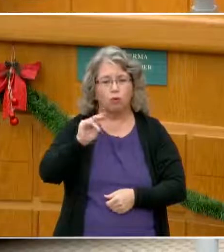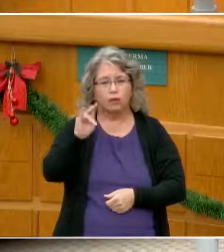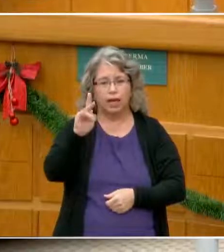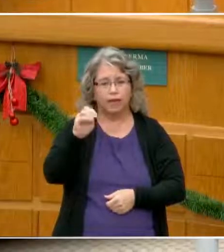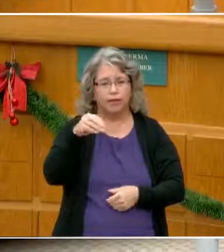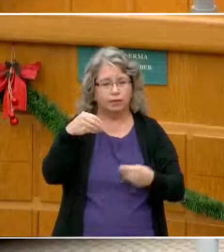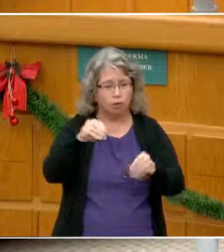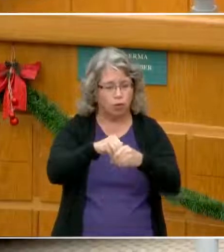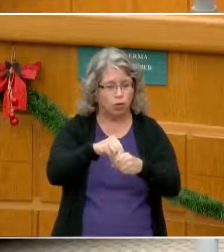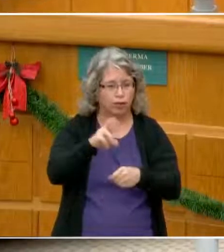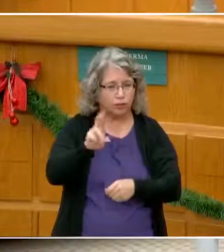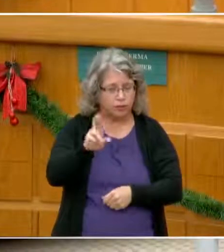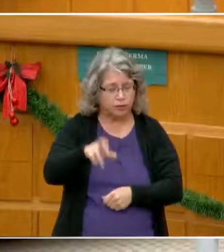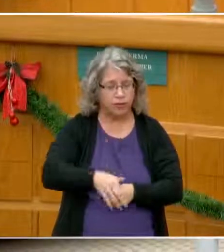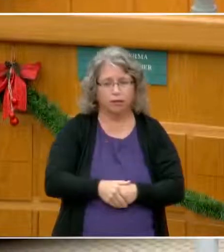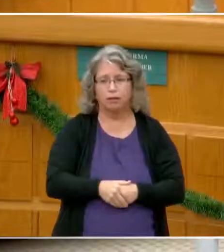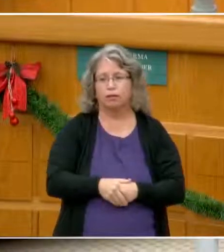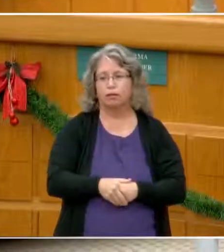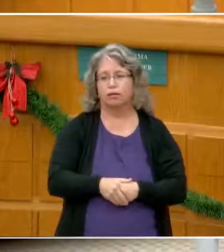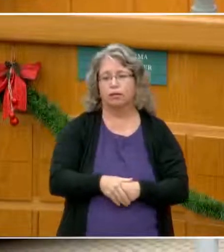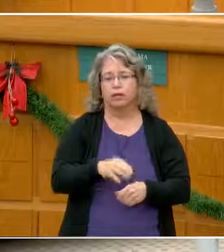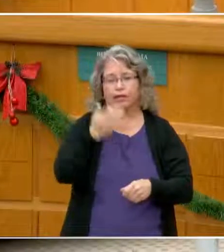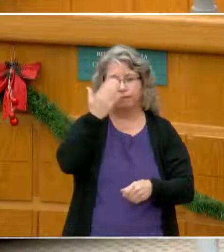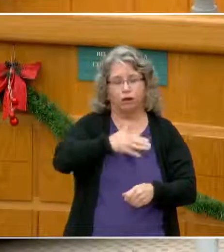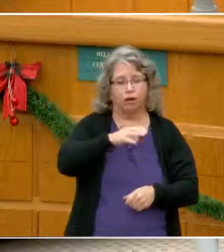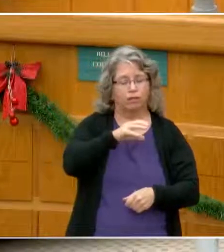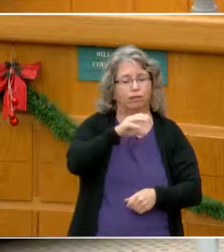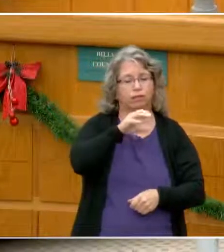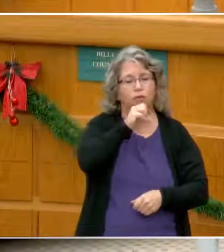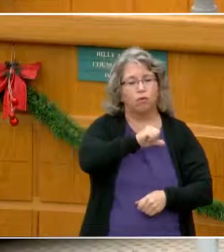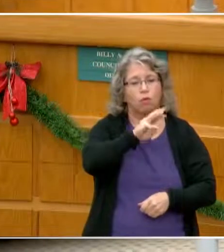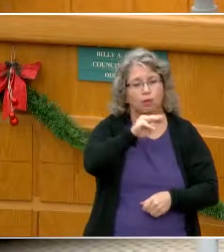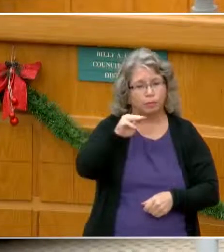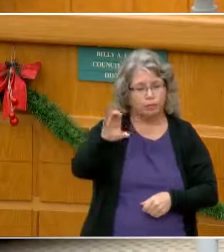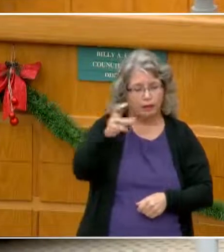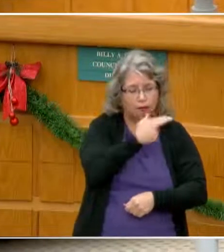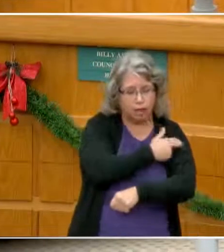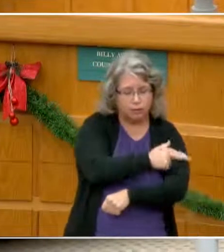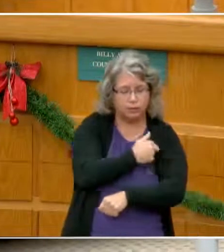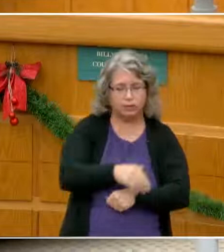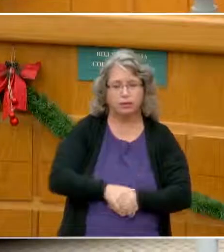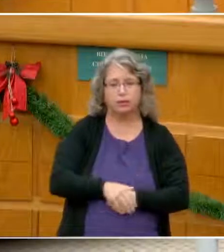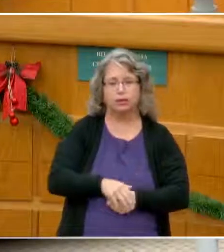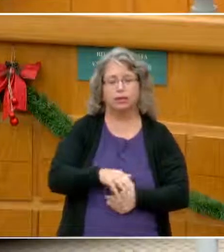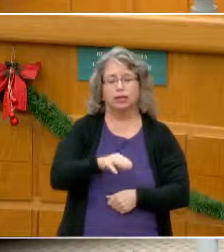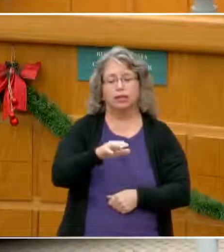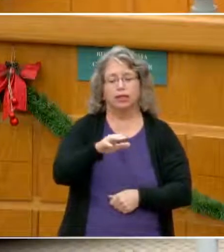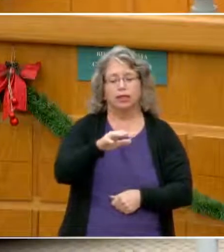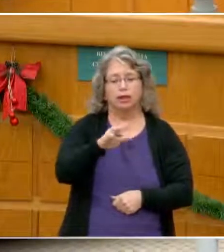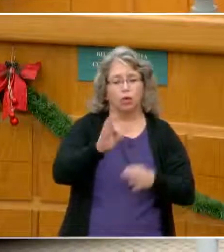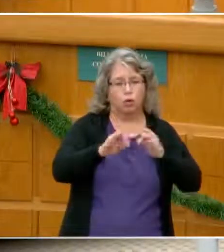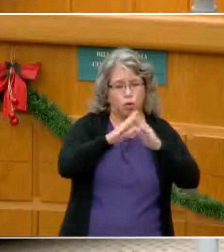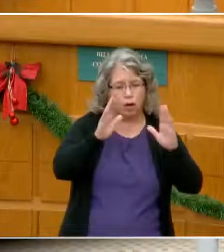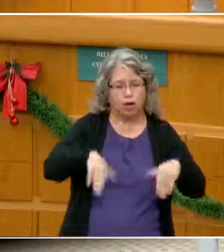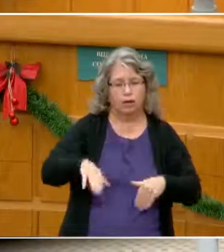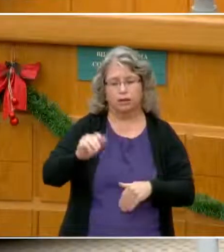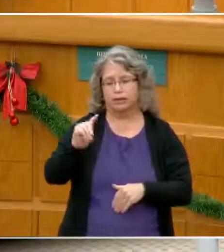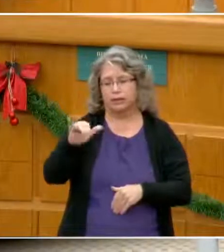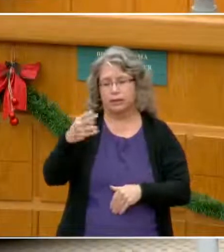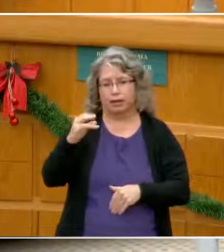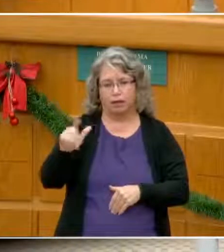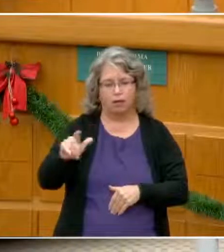in front of Old Memorial Hospital, the Nueces County Courthouse, and the City Hall. All sites will be closed on Christmas